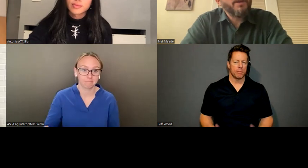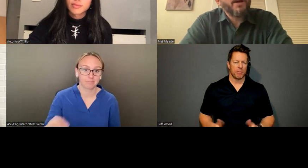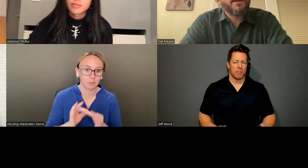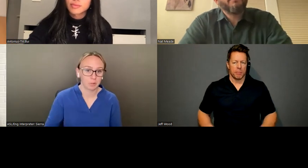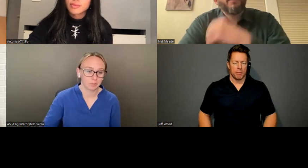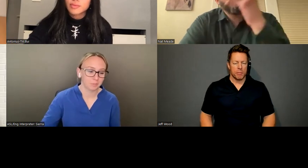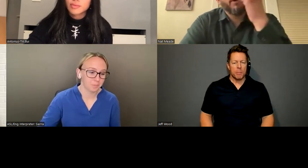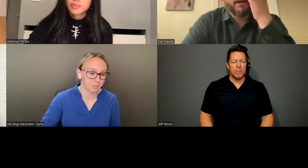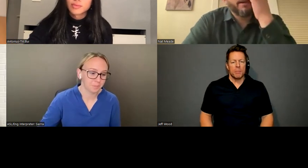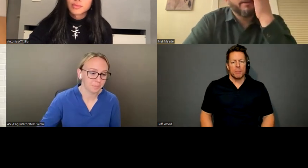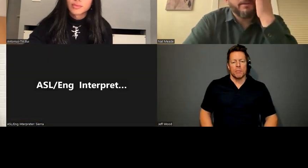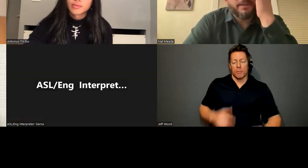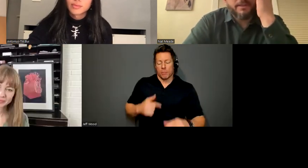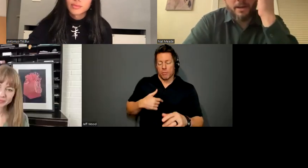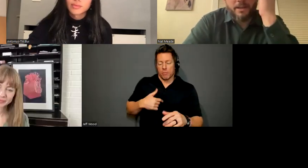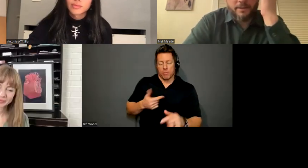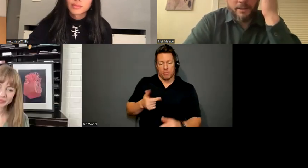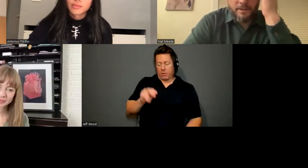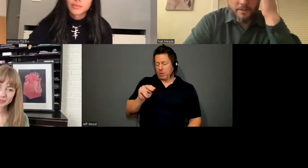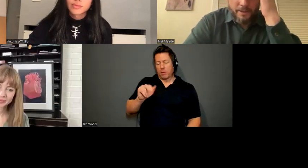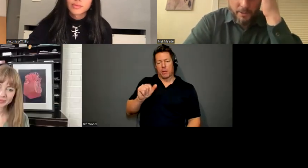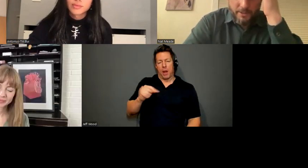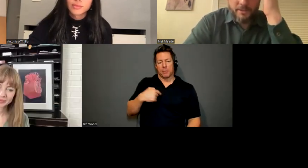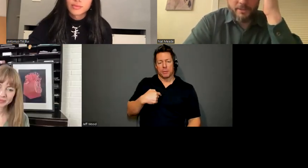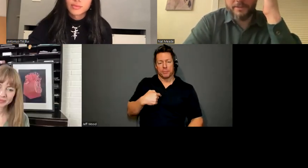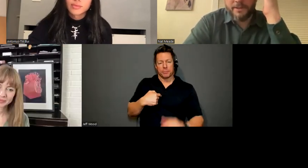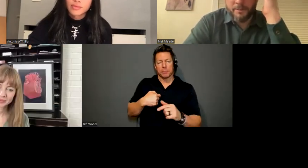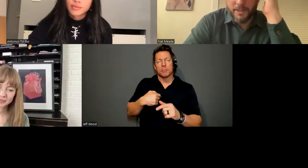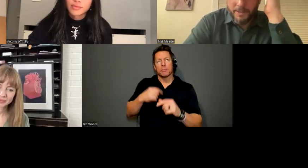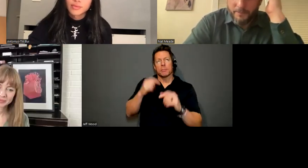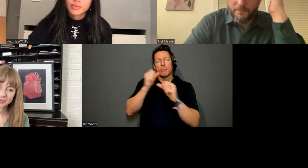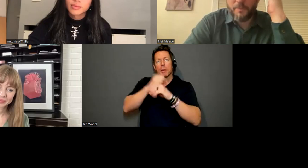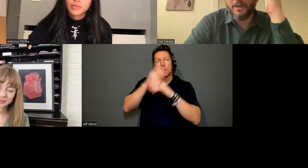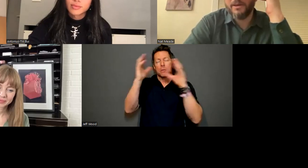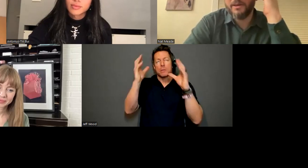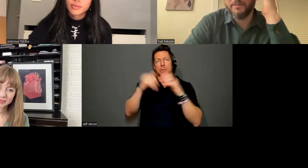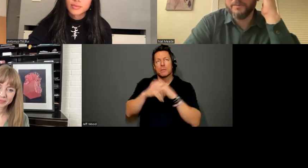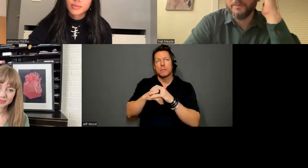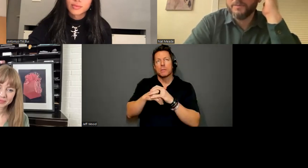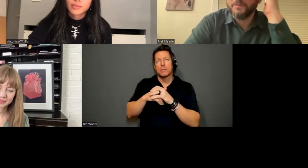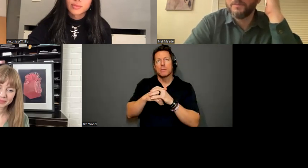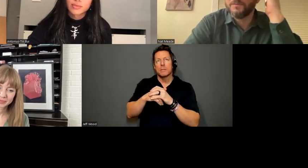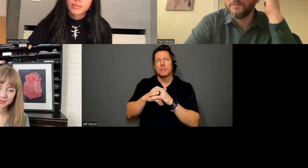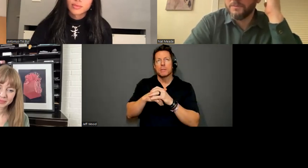yep. I mean, my, my work, it's not like terror, the images aren't like terribly, um,